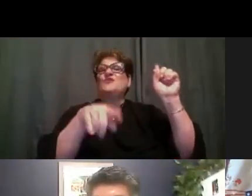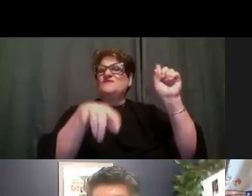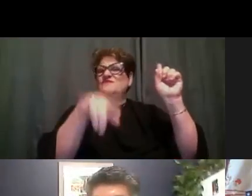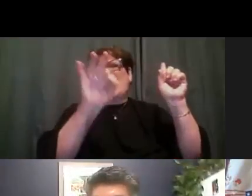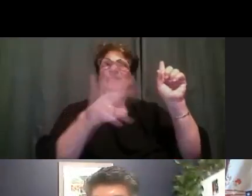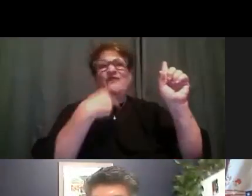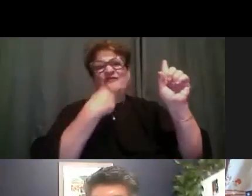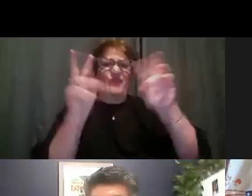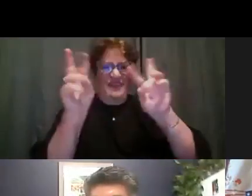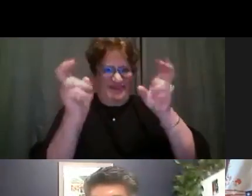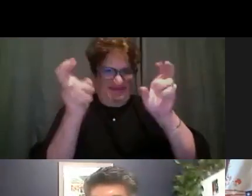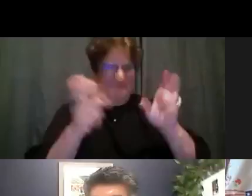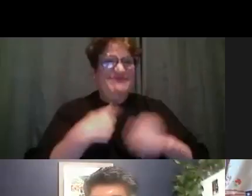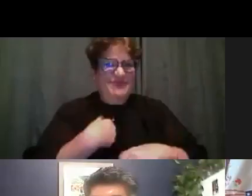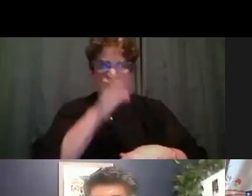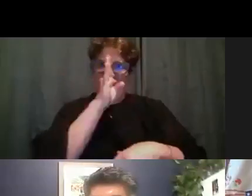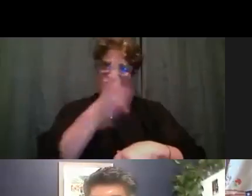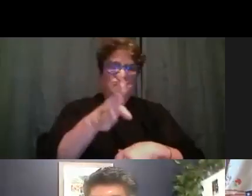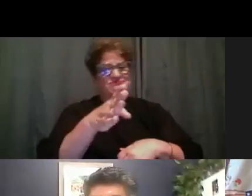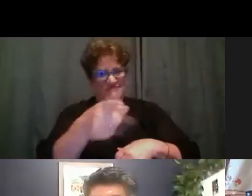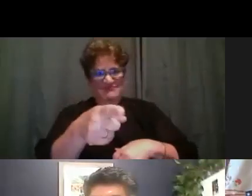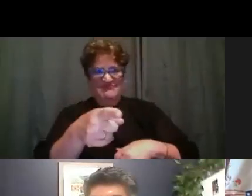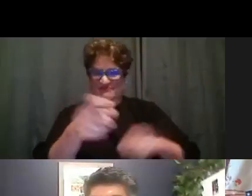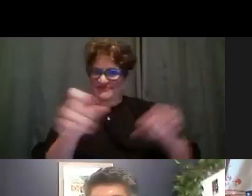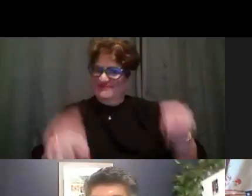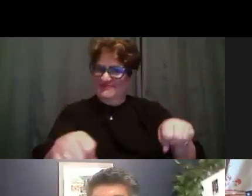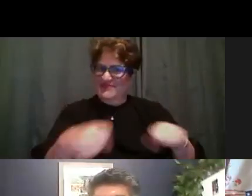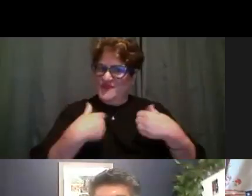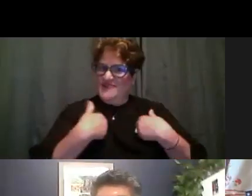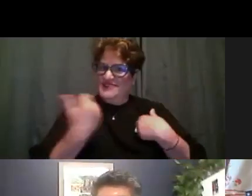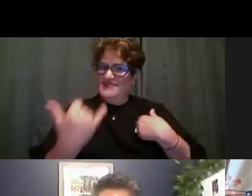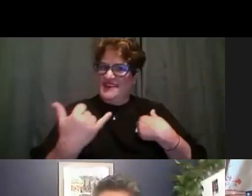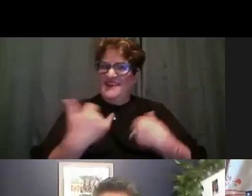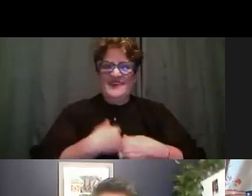I want to add, it takes